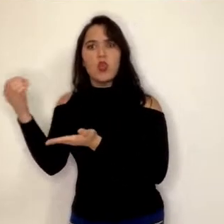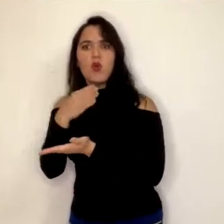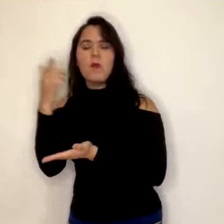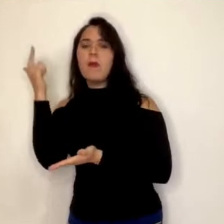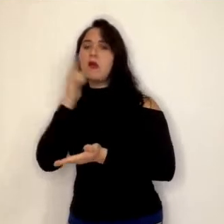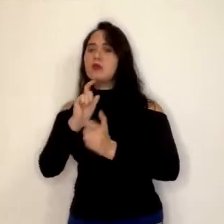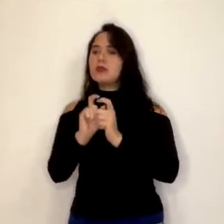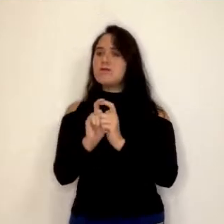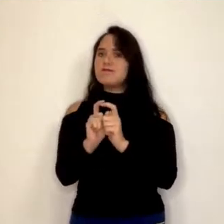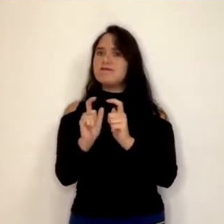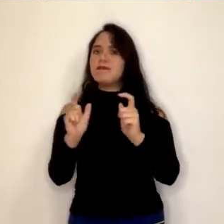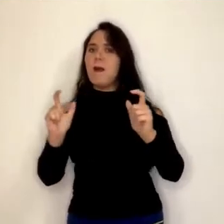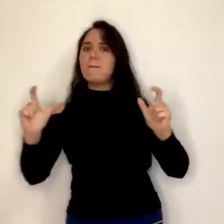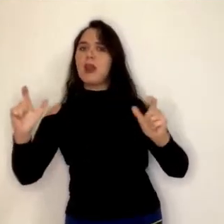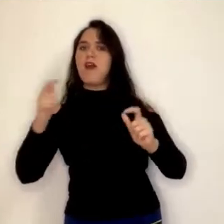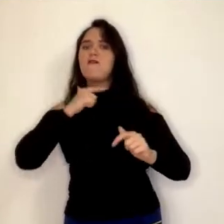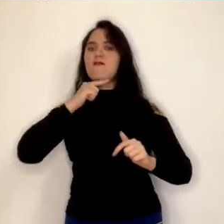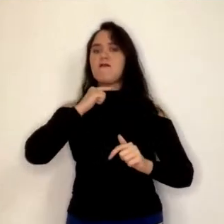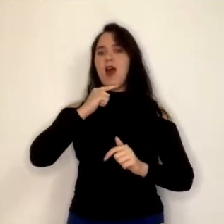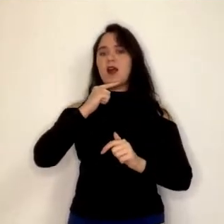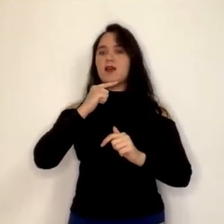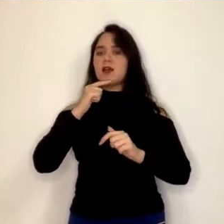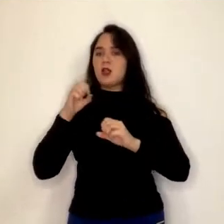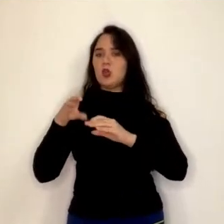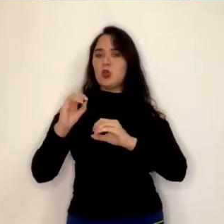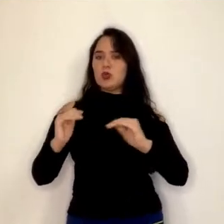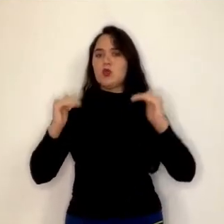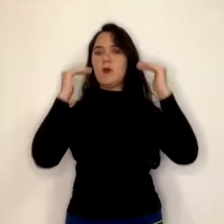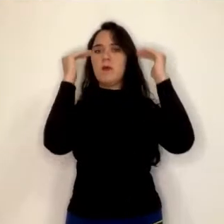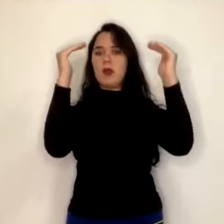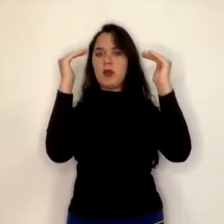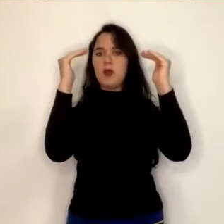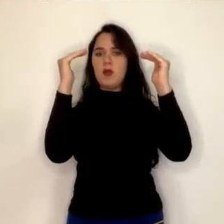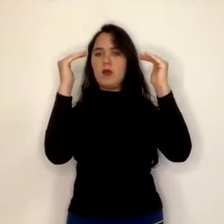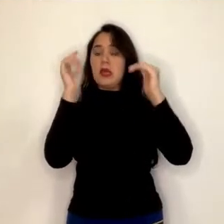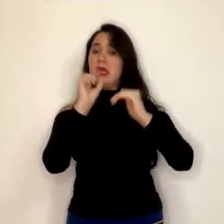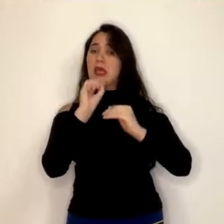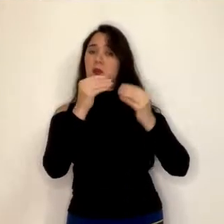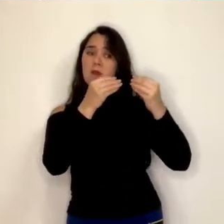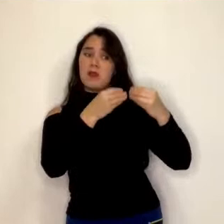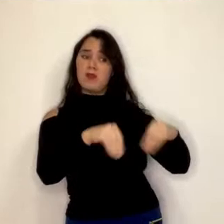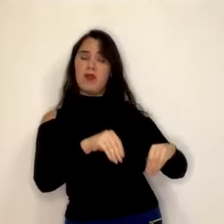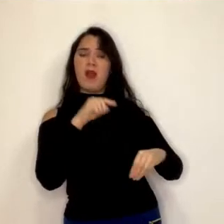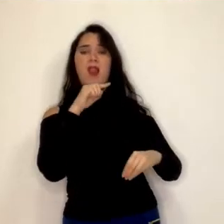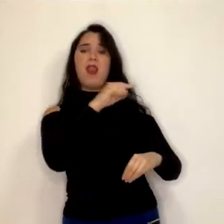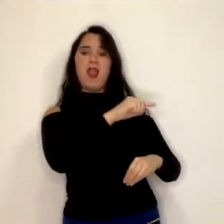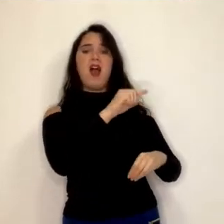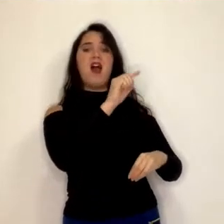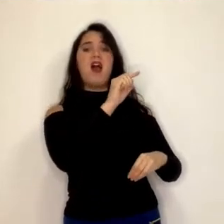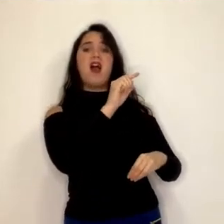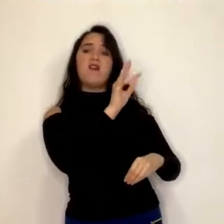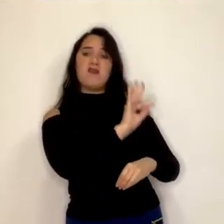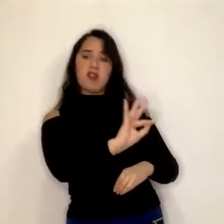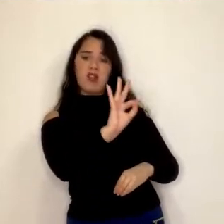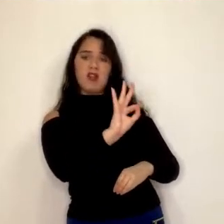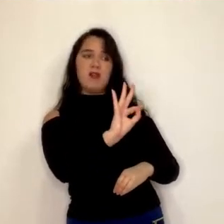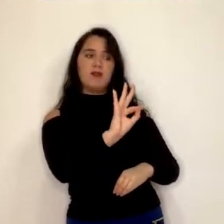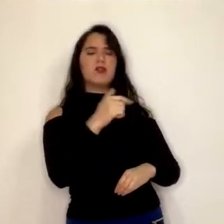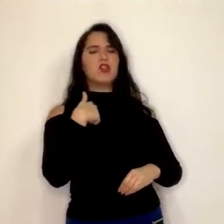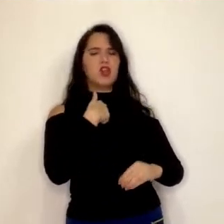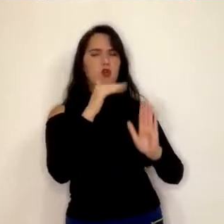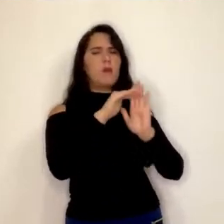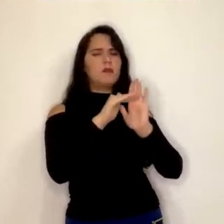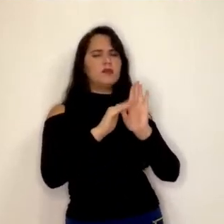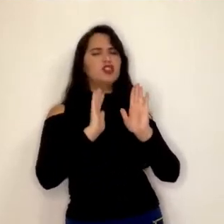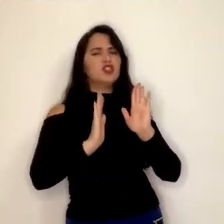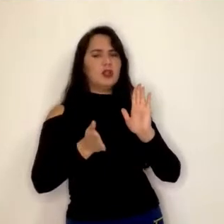broaden institutions of higher learning without compromising the expansion of these institutions,